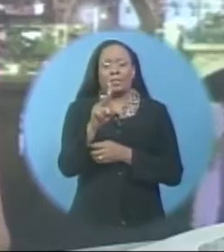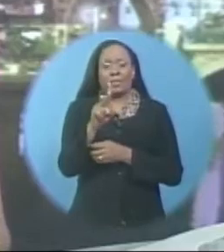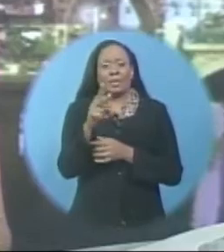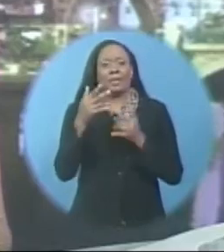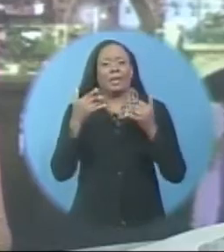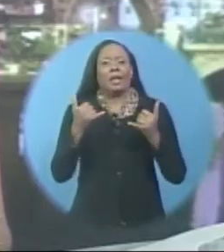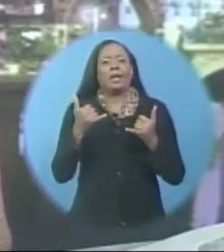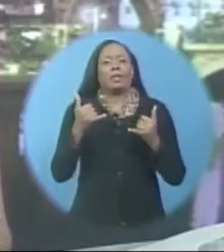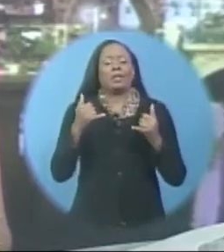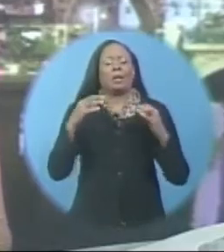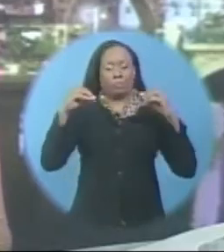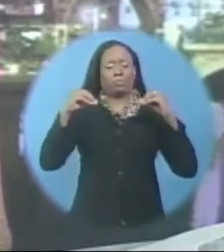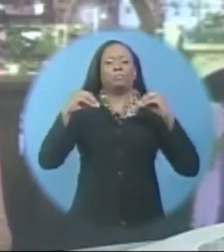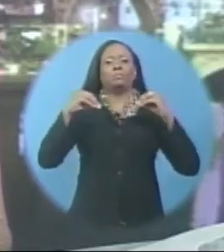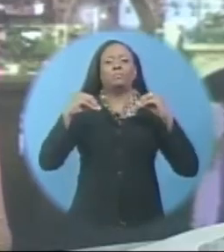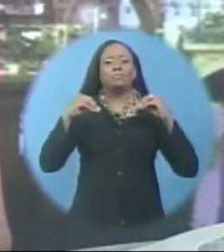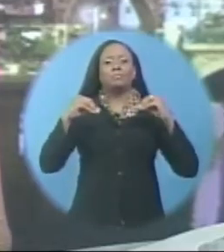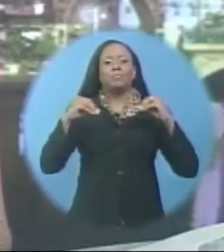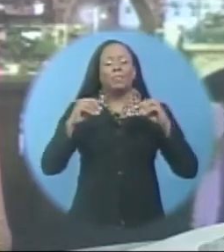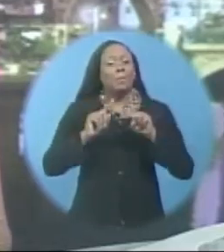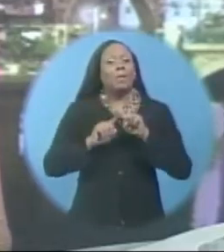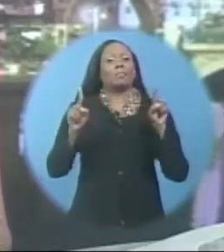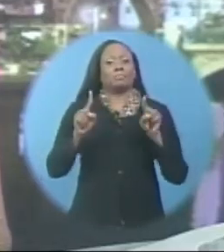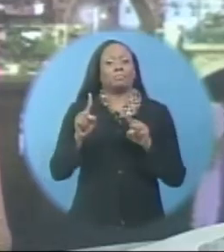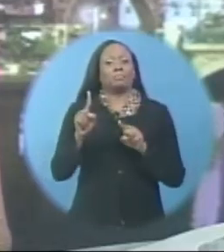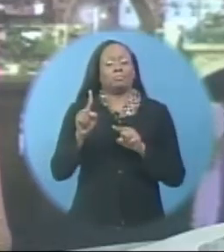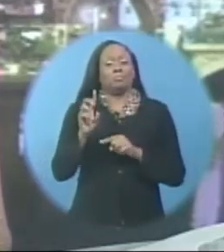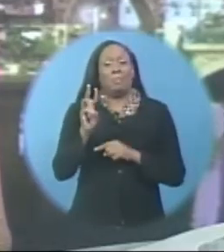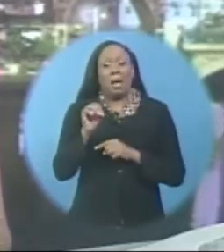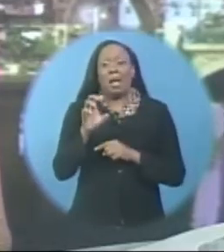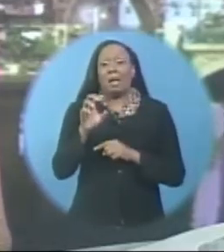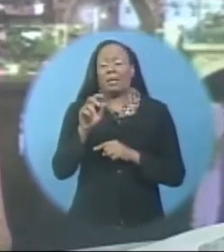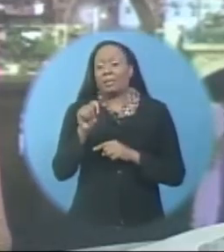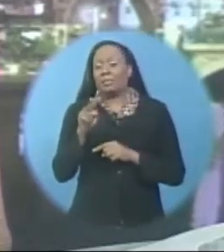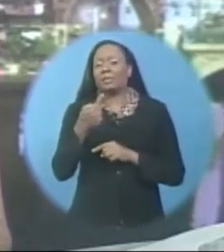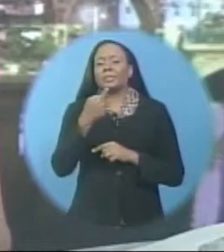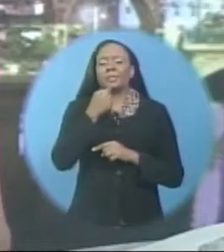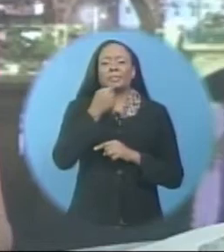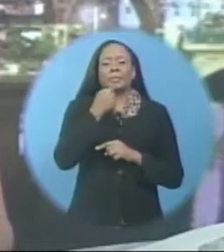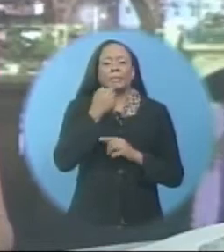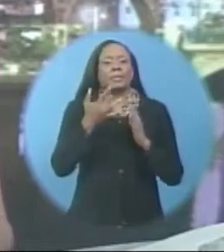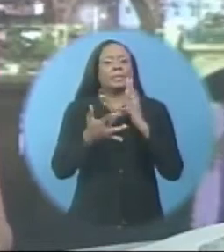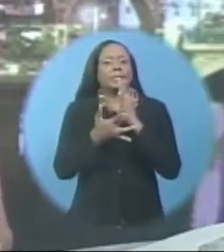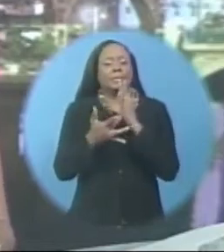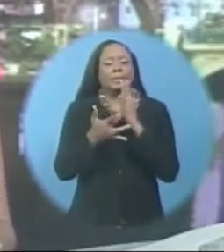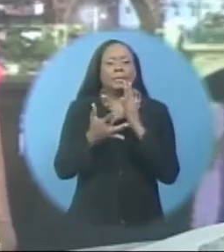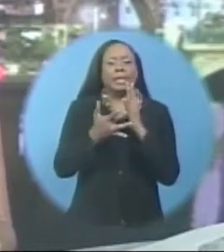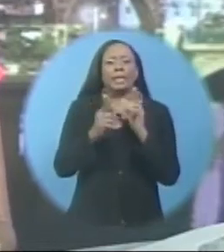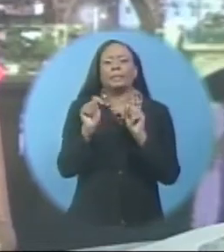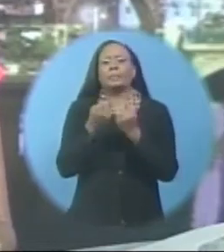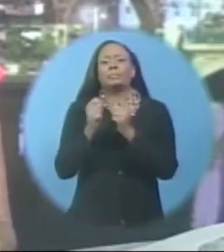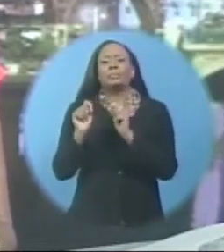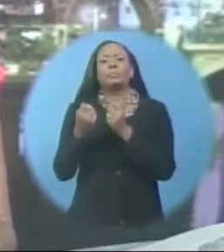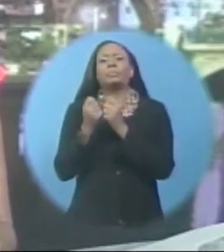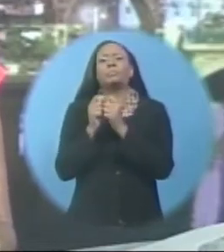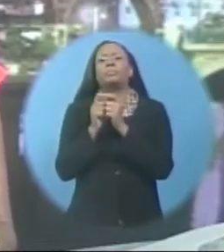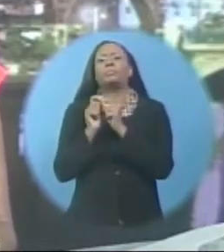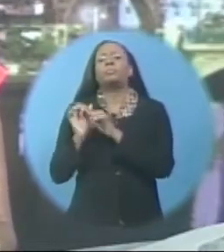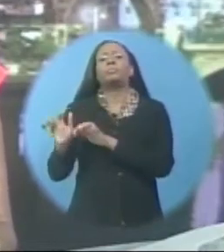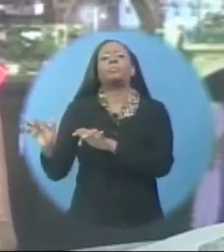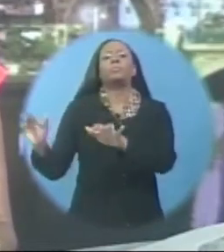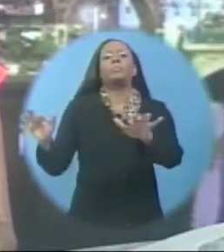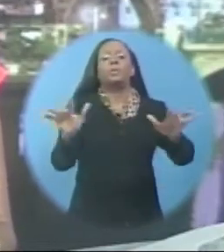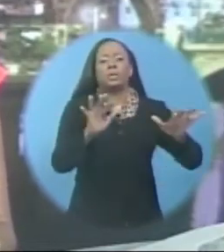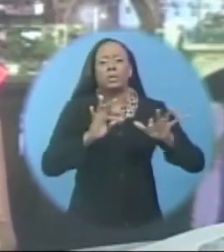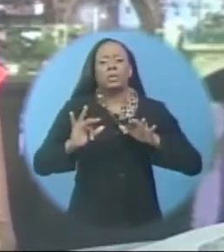today. MCTV is assuring its subscribers that technical teams are addressing the situation and apologizes for